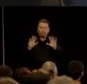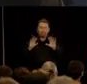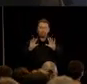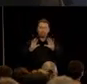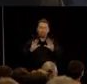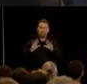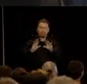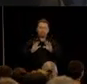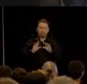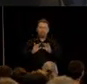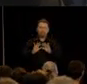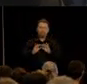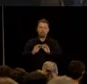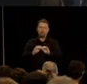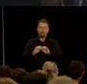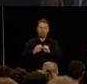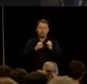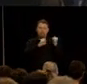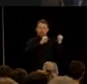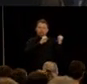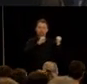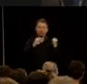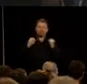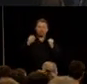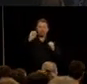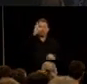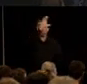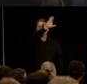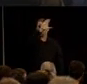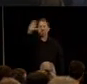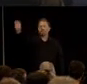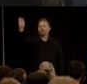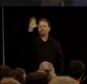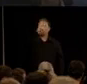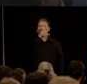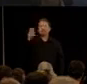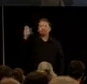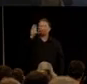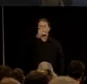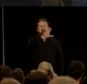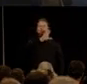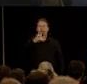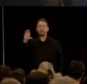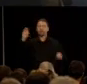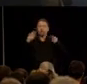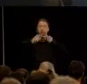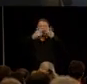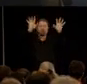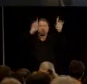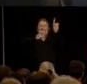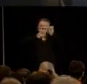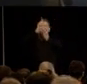gleaming, whose broad stripes and bright